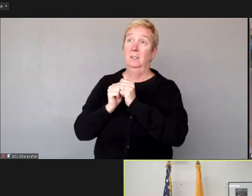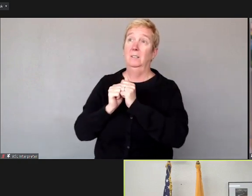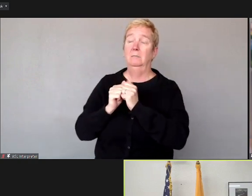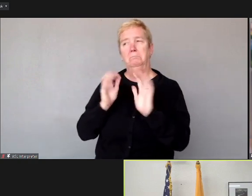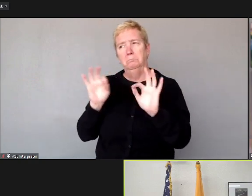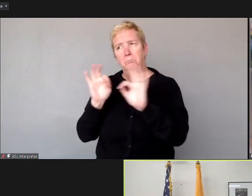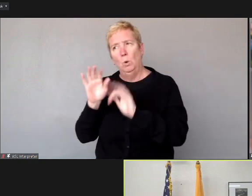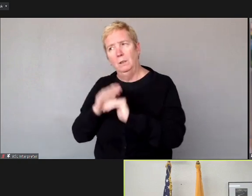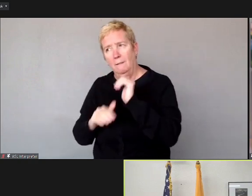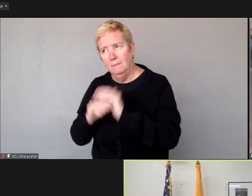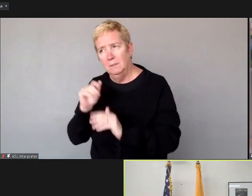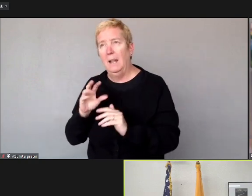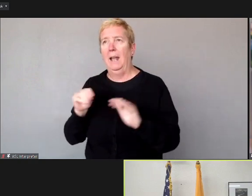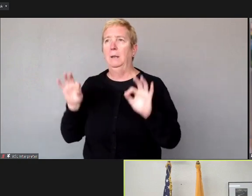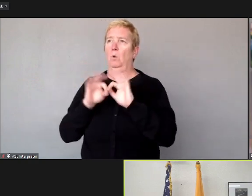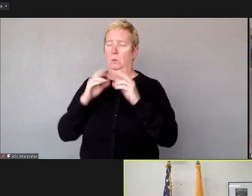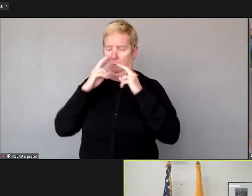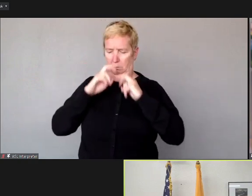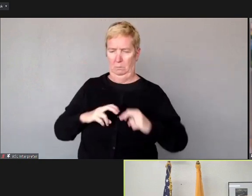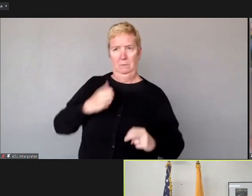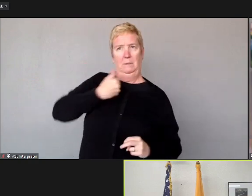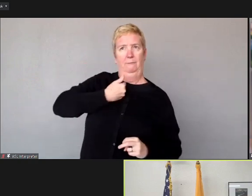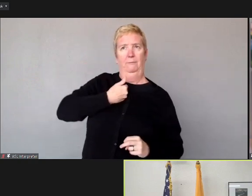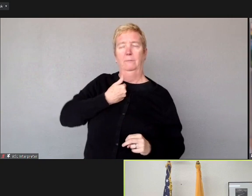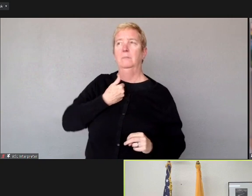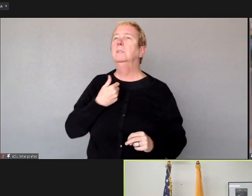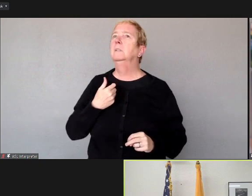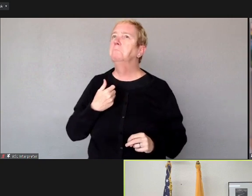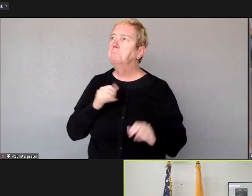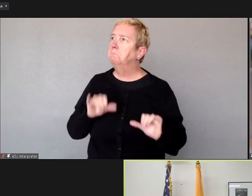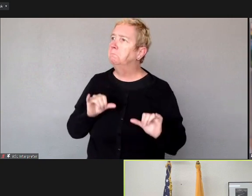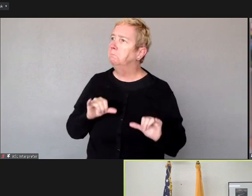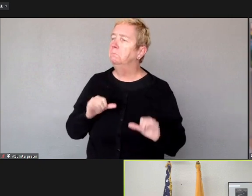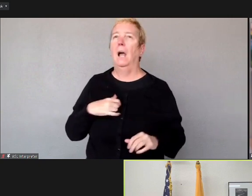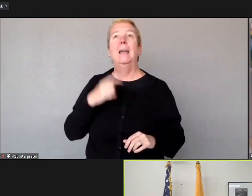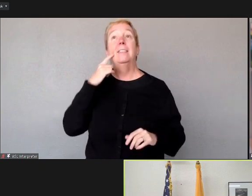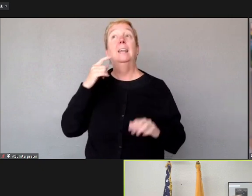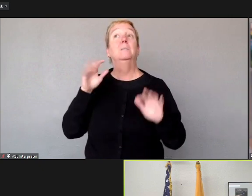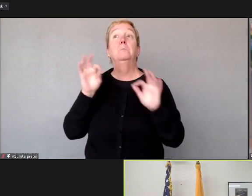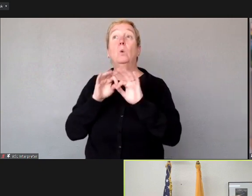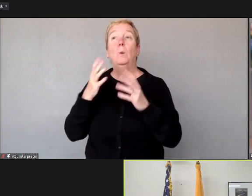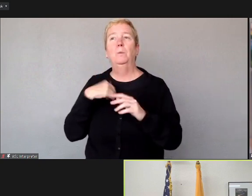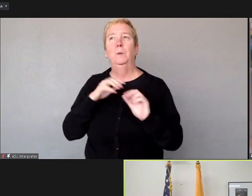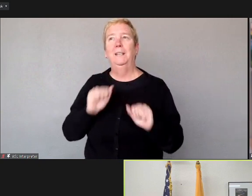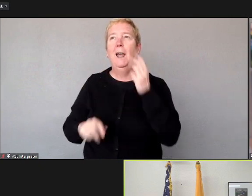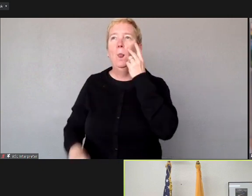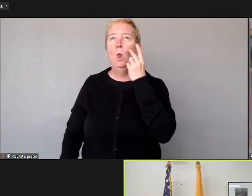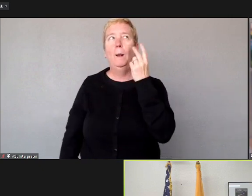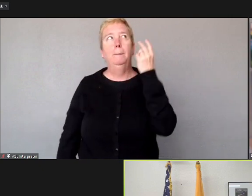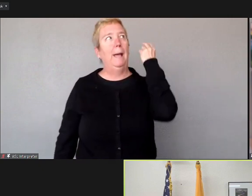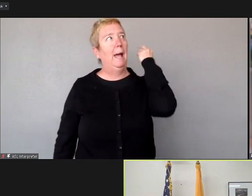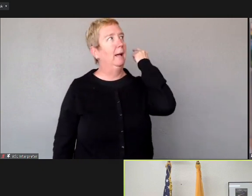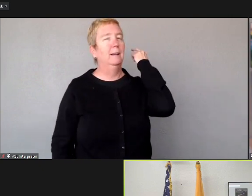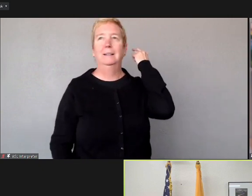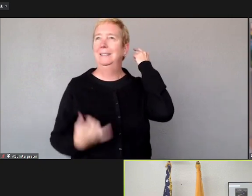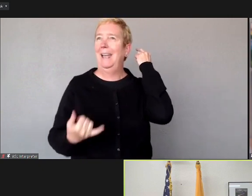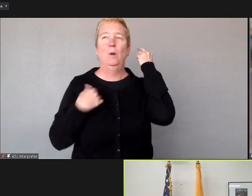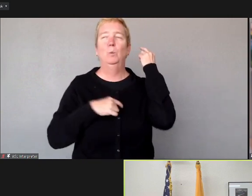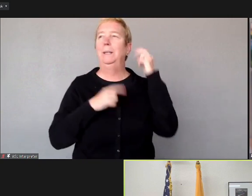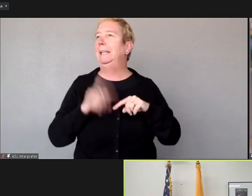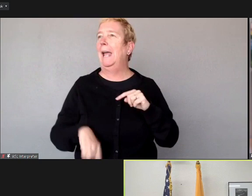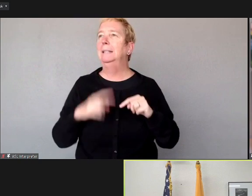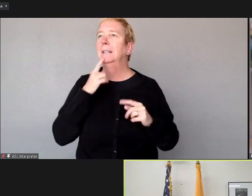our conscience, the more we'll be able to start looking back, which we can't do just yet on